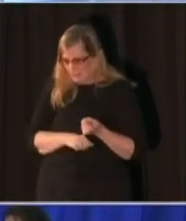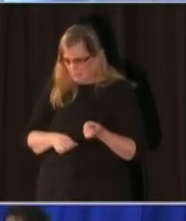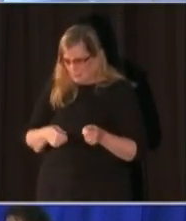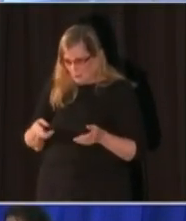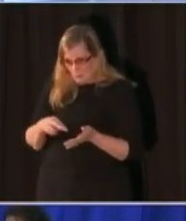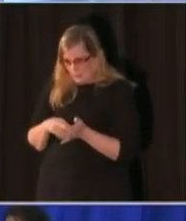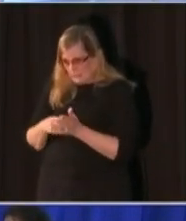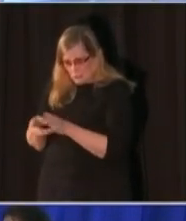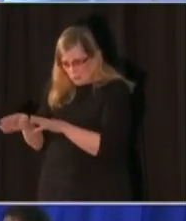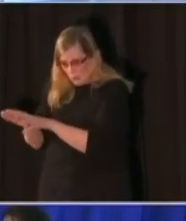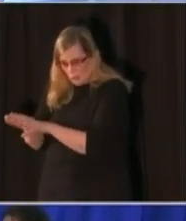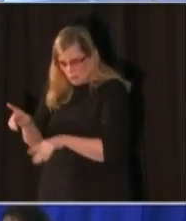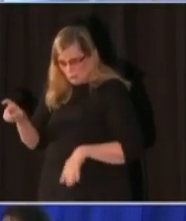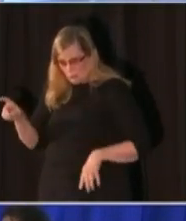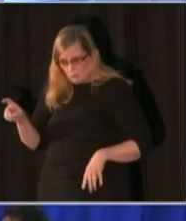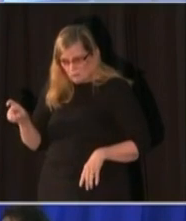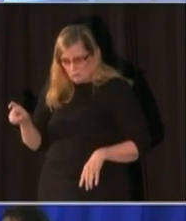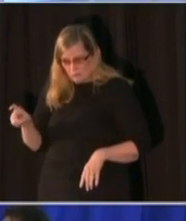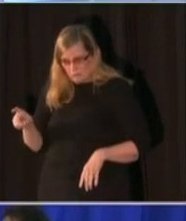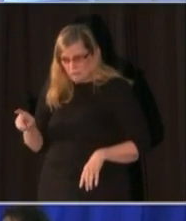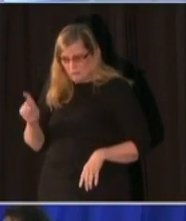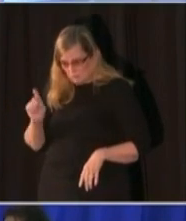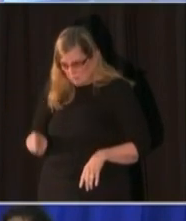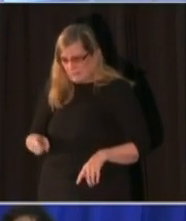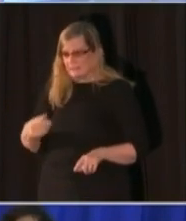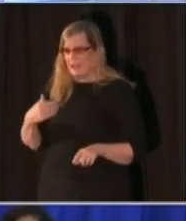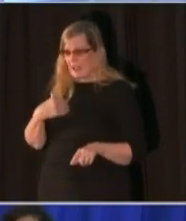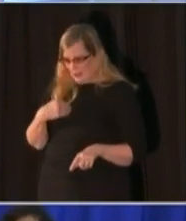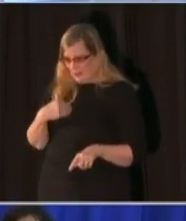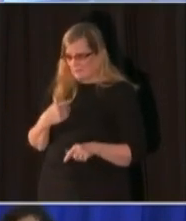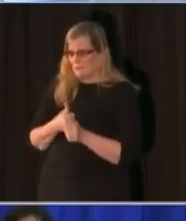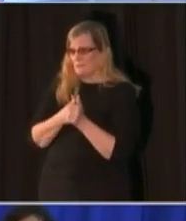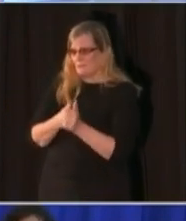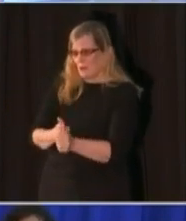it in order to comply. Well, so does that mean